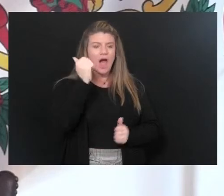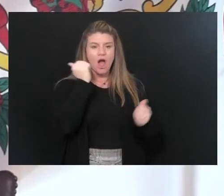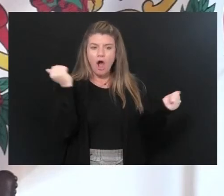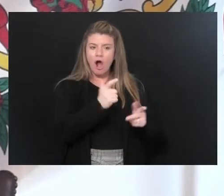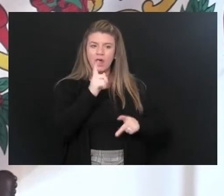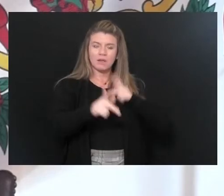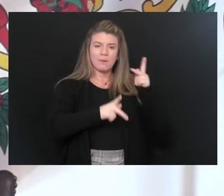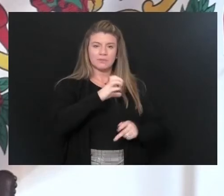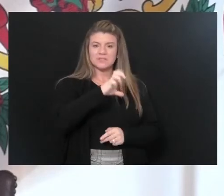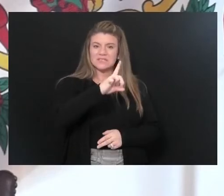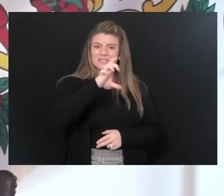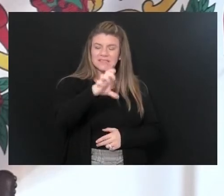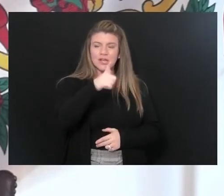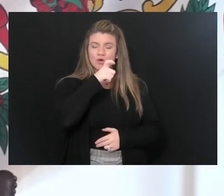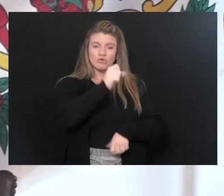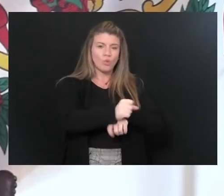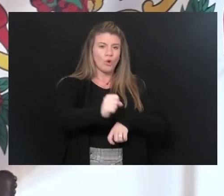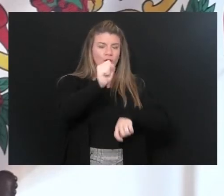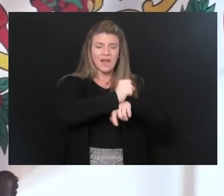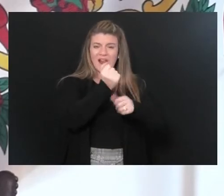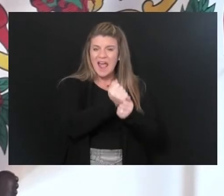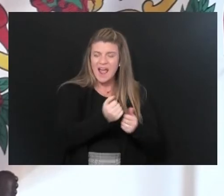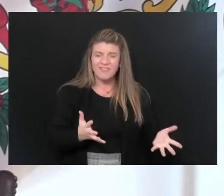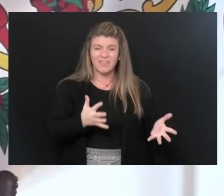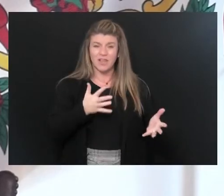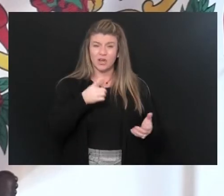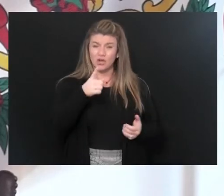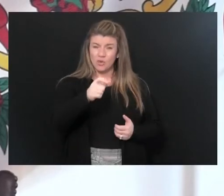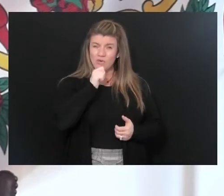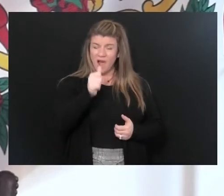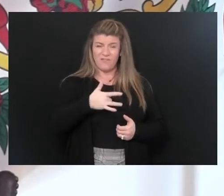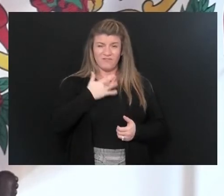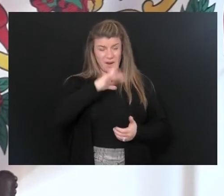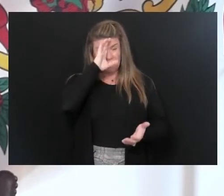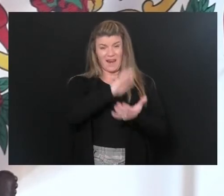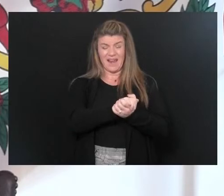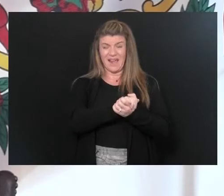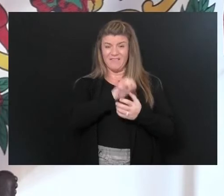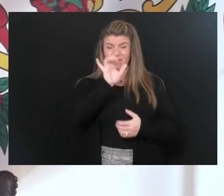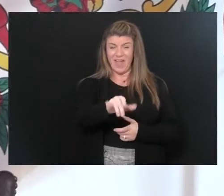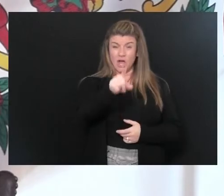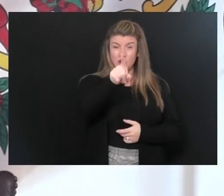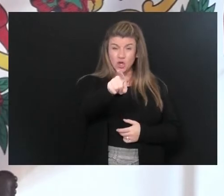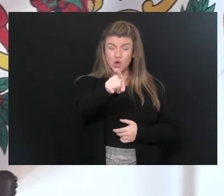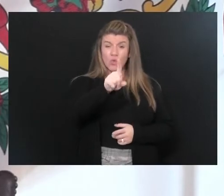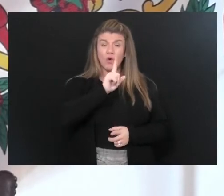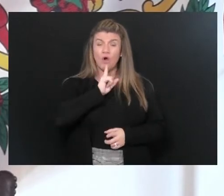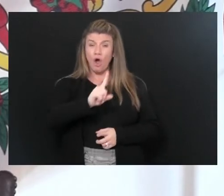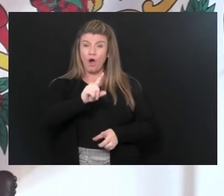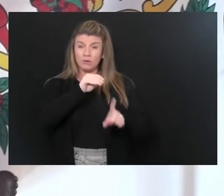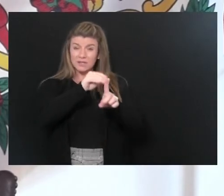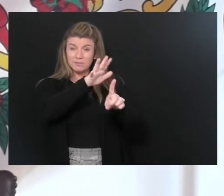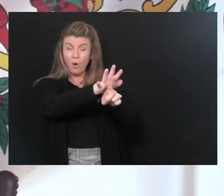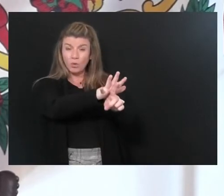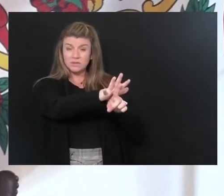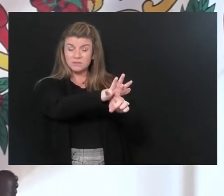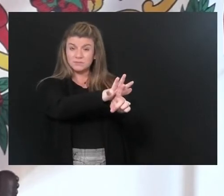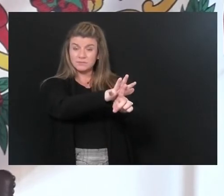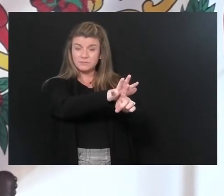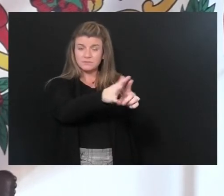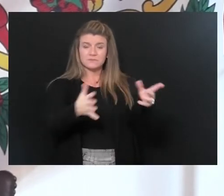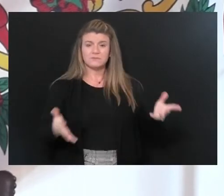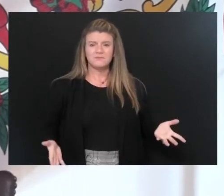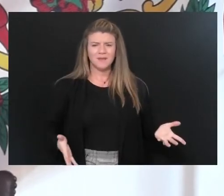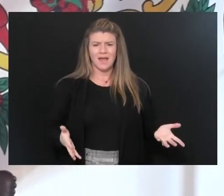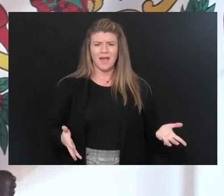CDC and all the people that are working this in every way, do you not believe that you are exposed, who